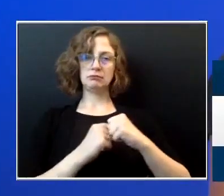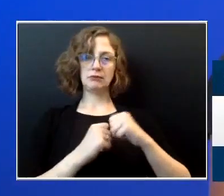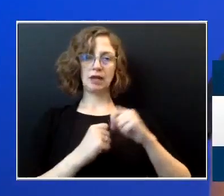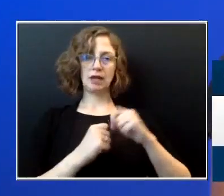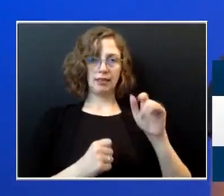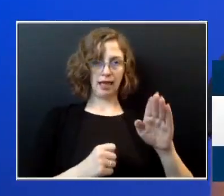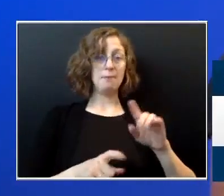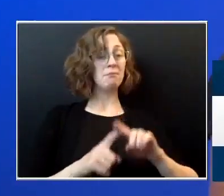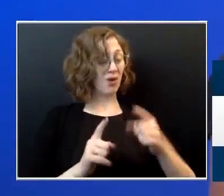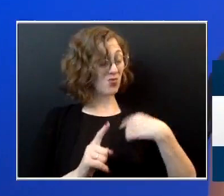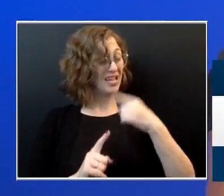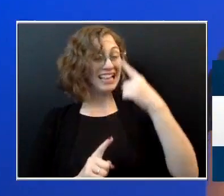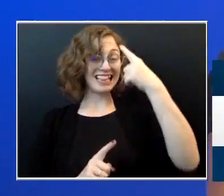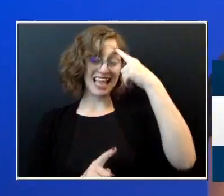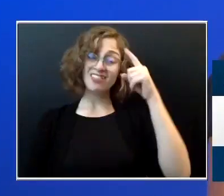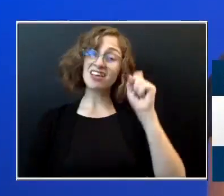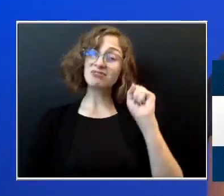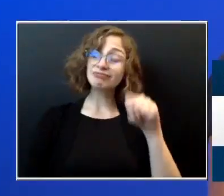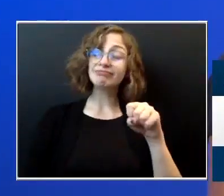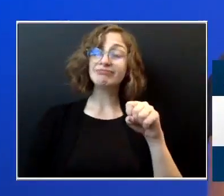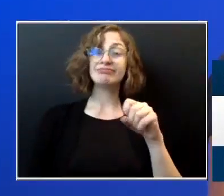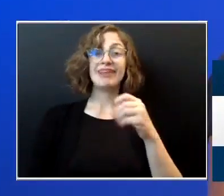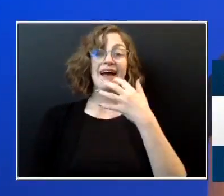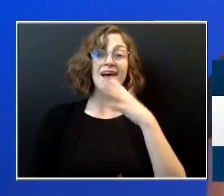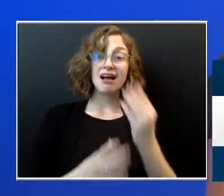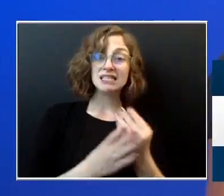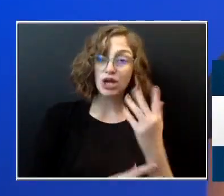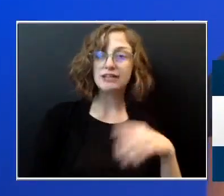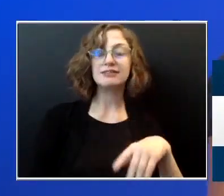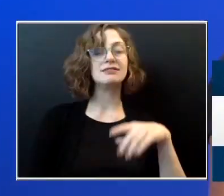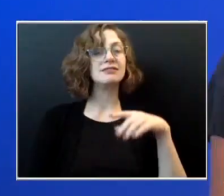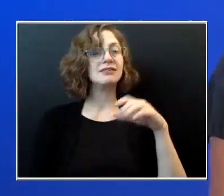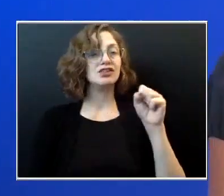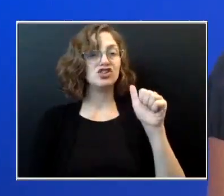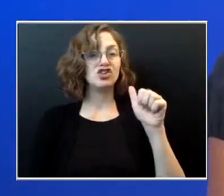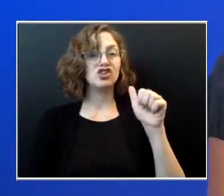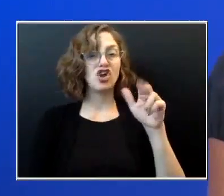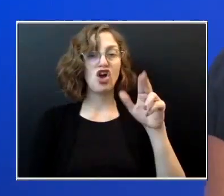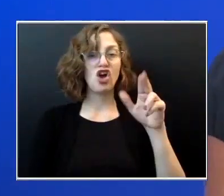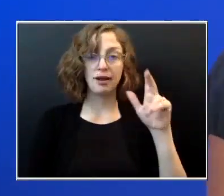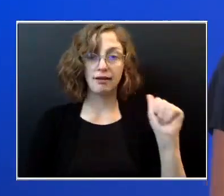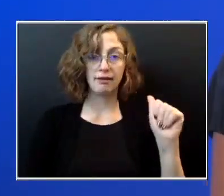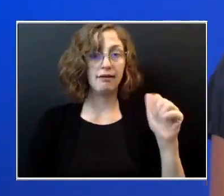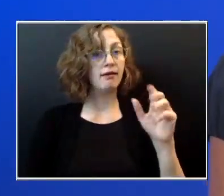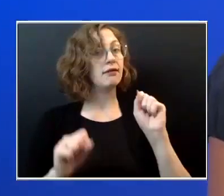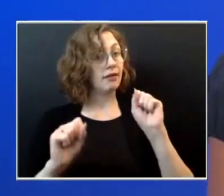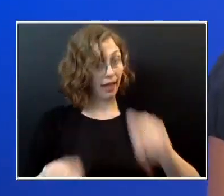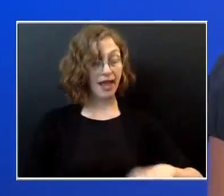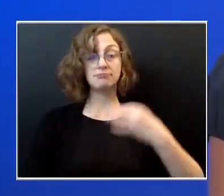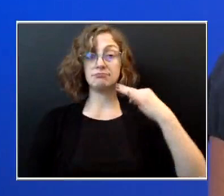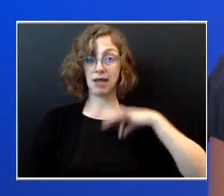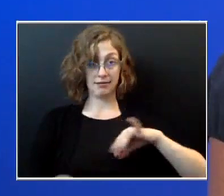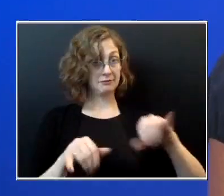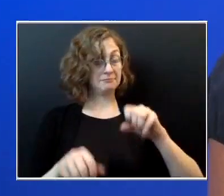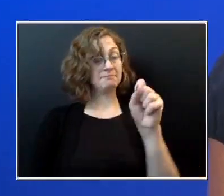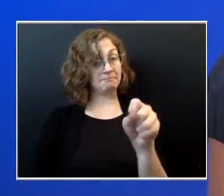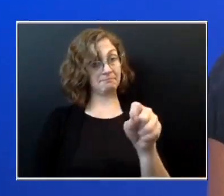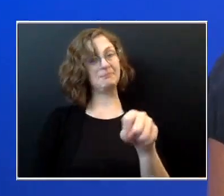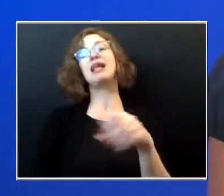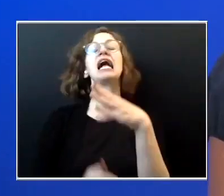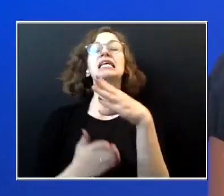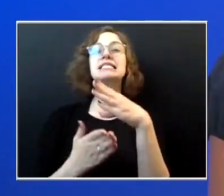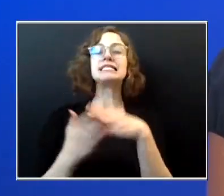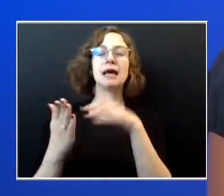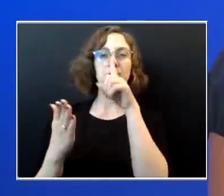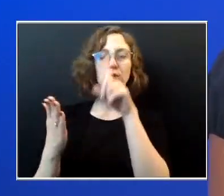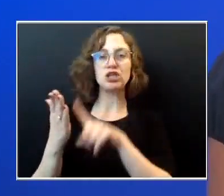other approaches also can have a benefit. And in fact, there are some researchers that are doing muscle-specific heating. So using